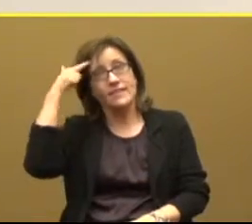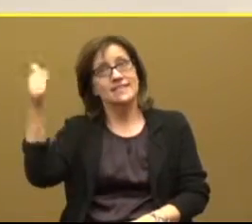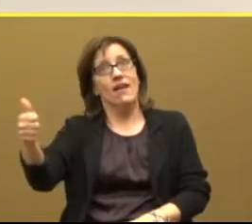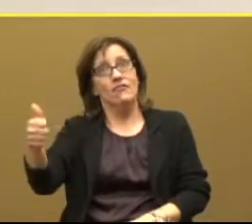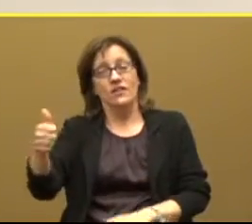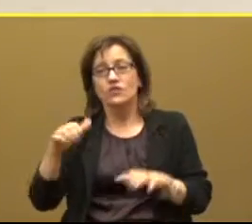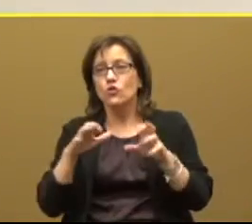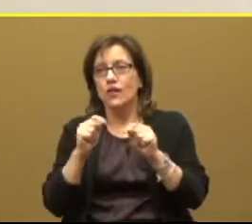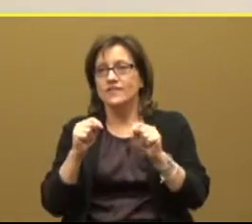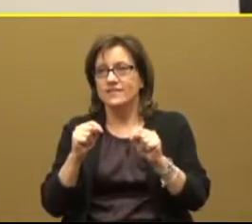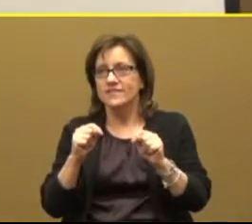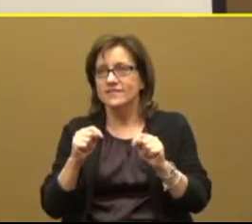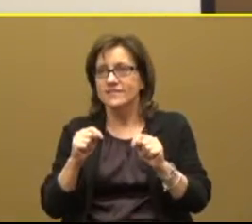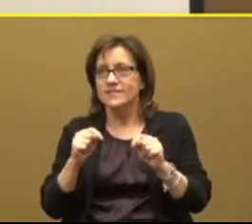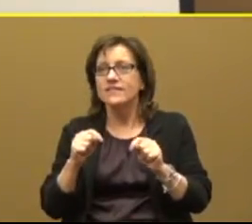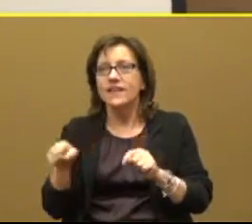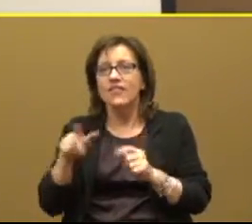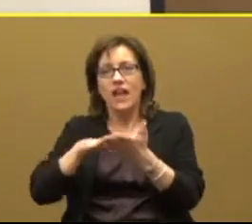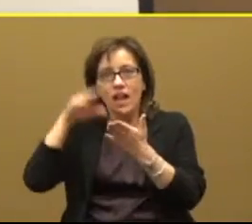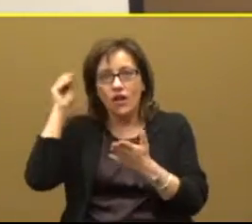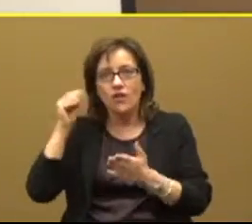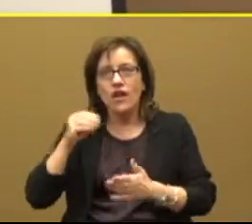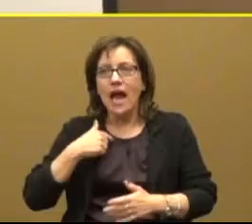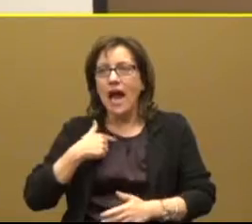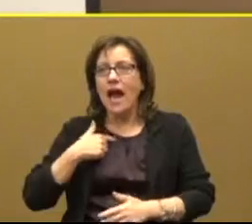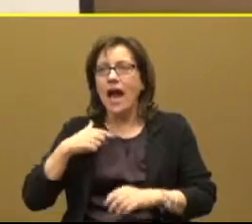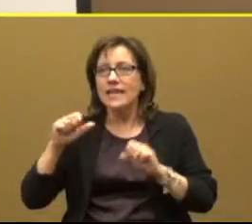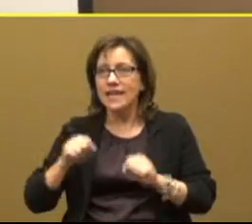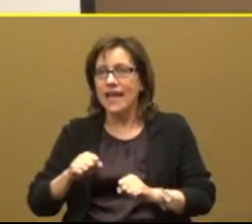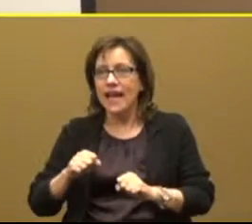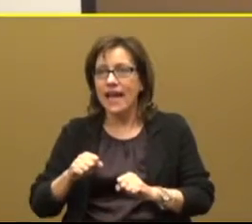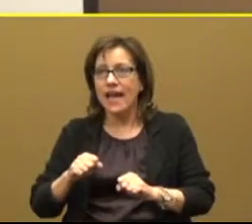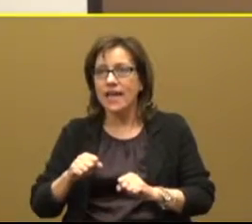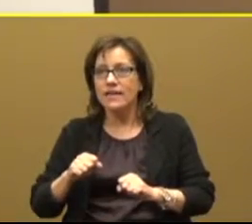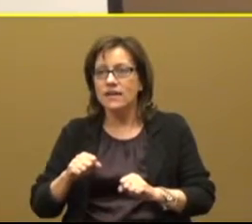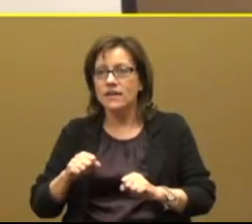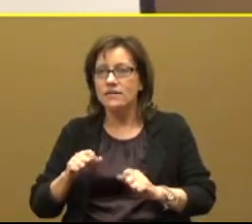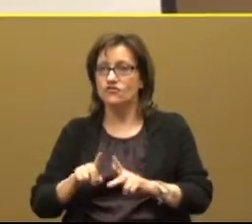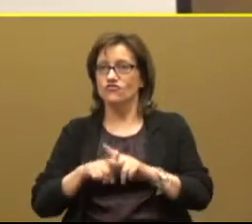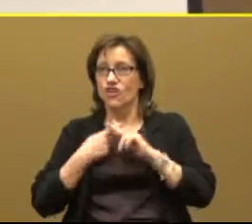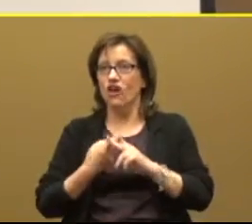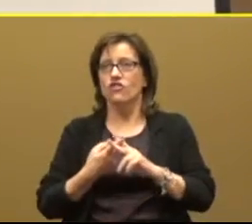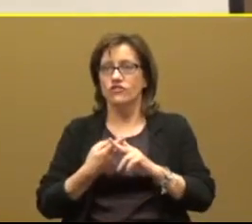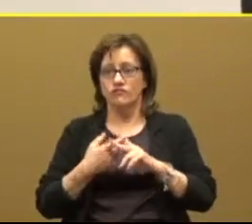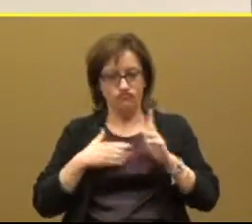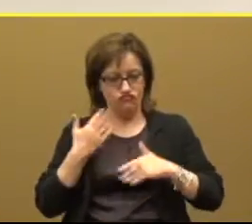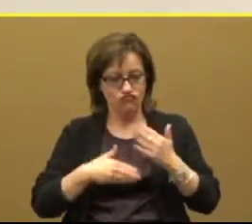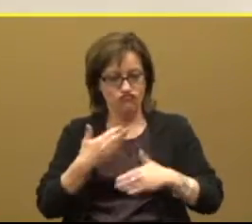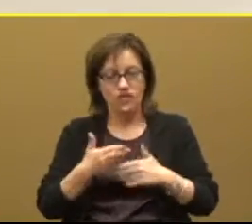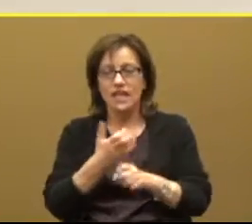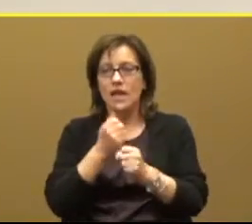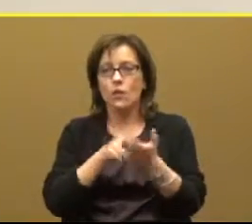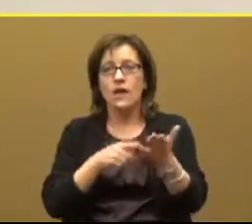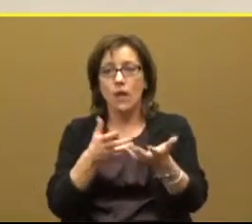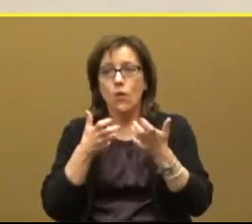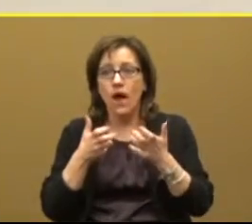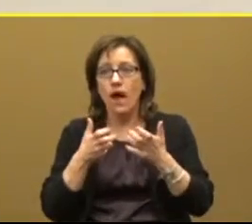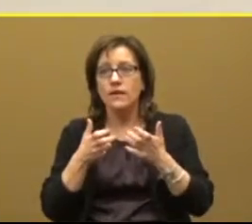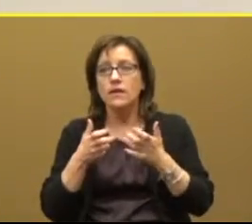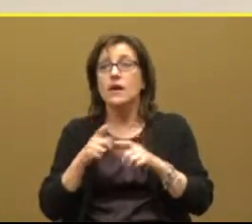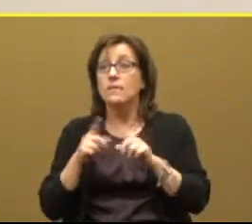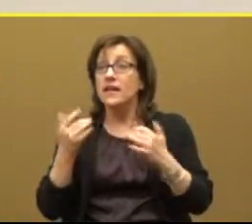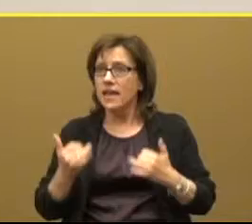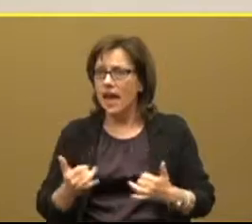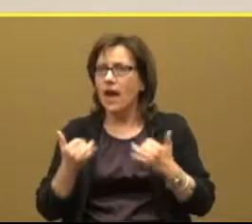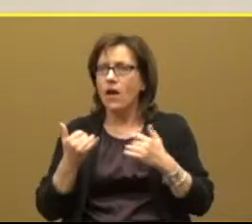1, they learned that I can initiate to get something that I want. But now I can initiate to different people